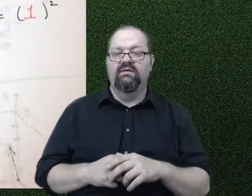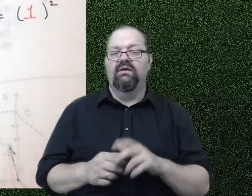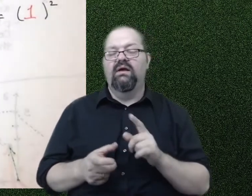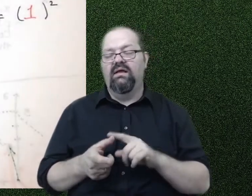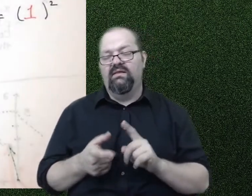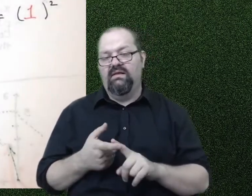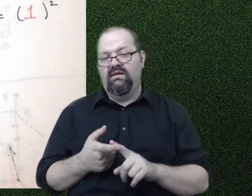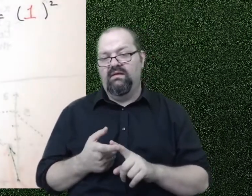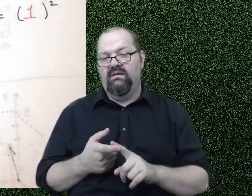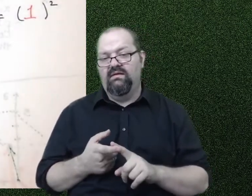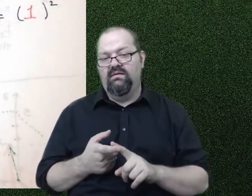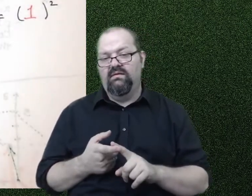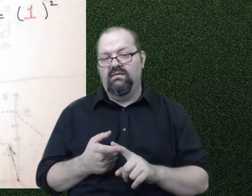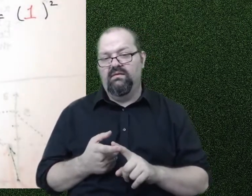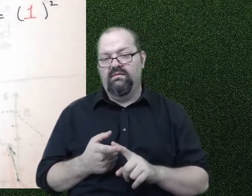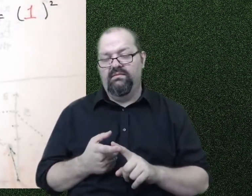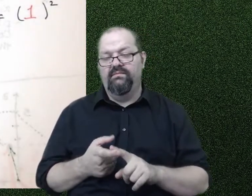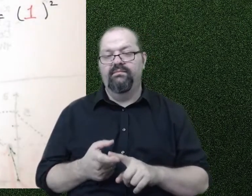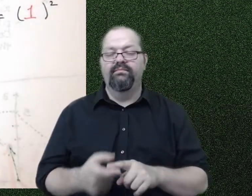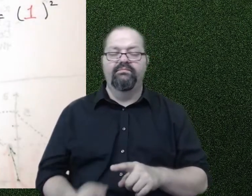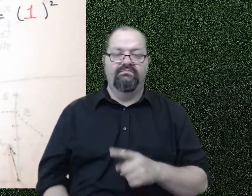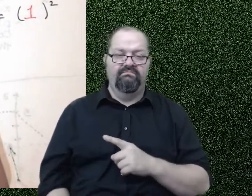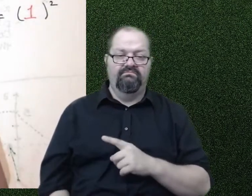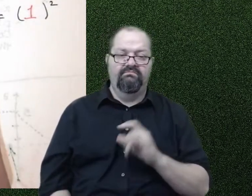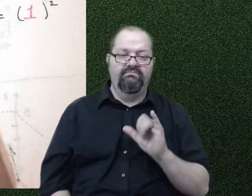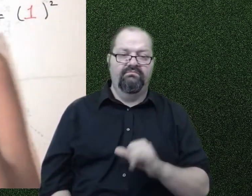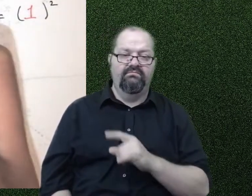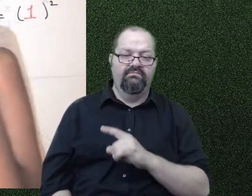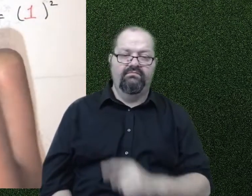Simplify, 1 squared, of course, is 1.